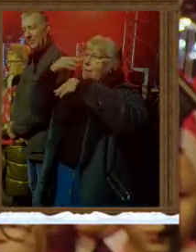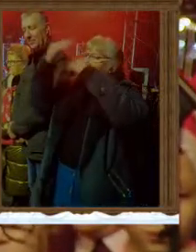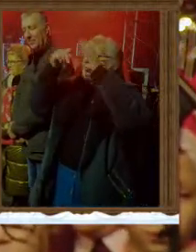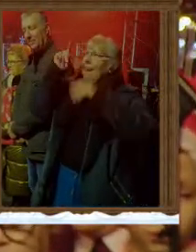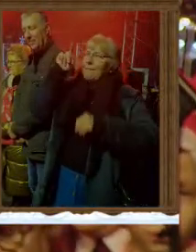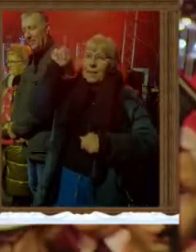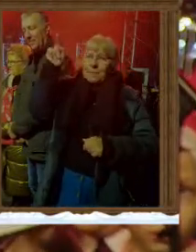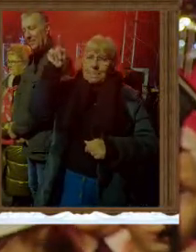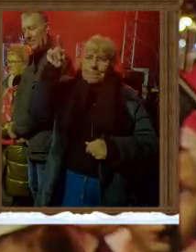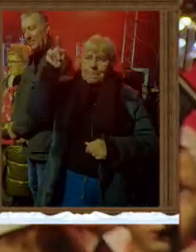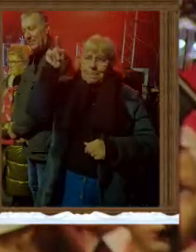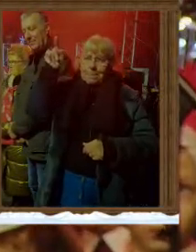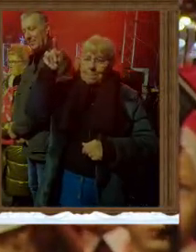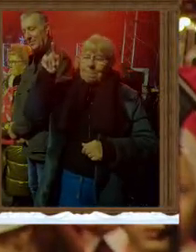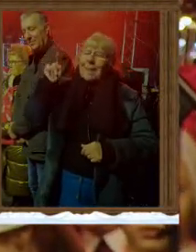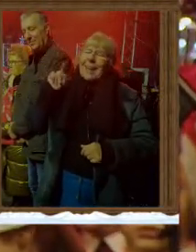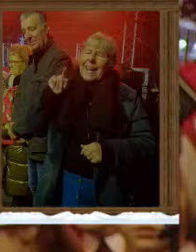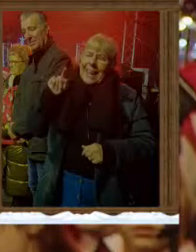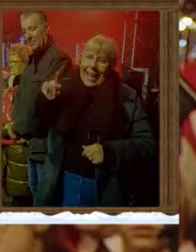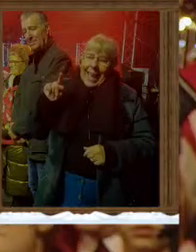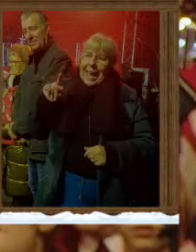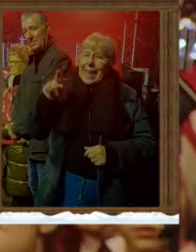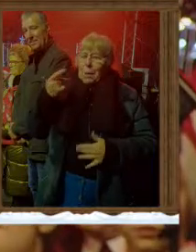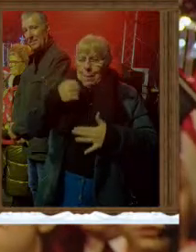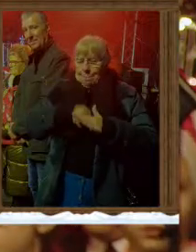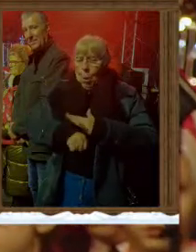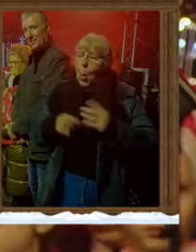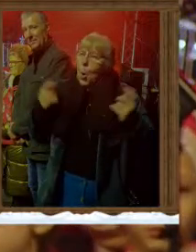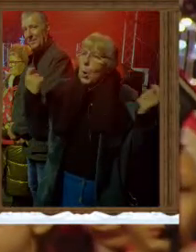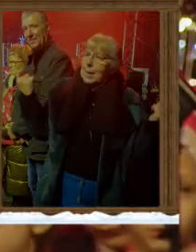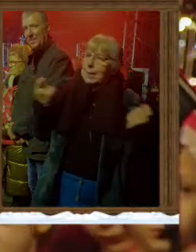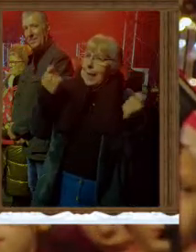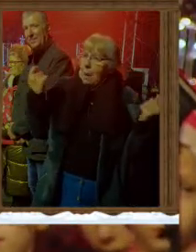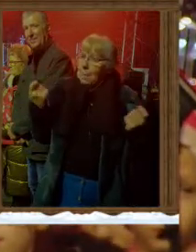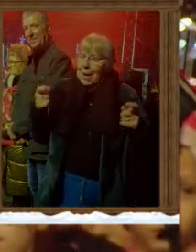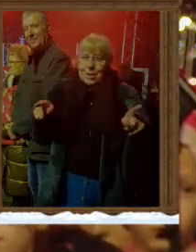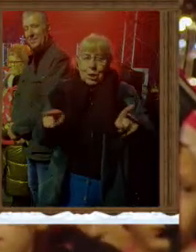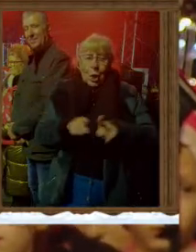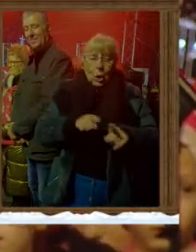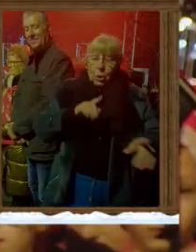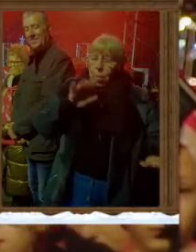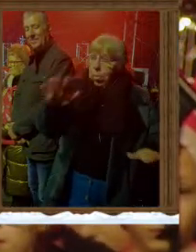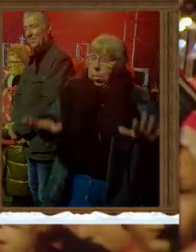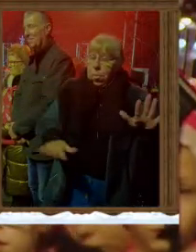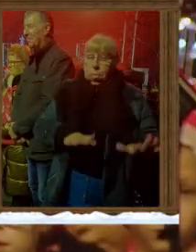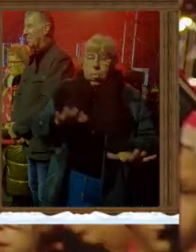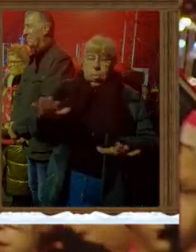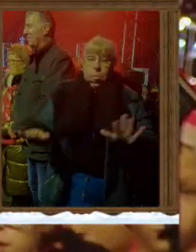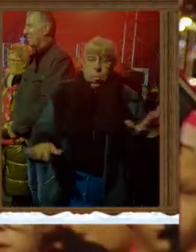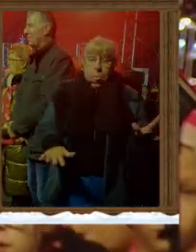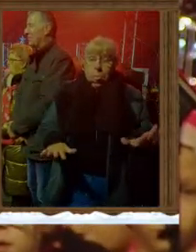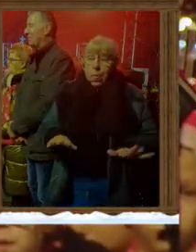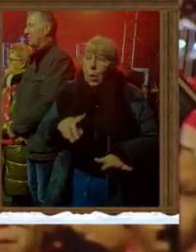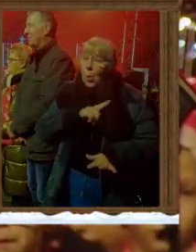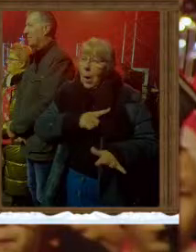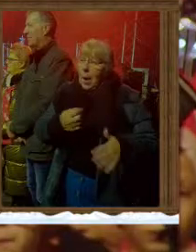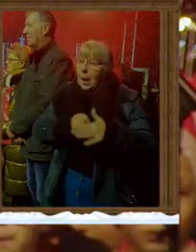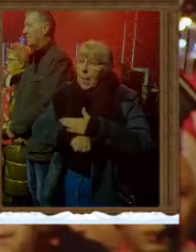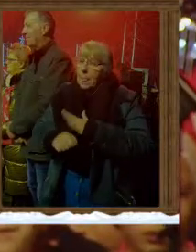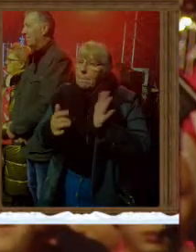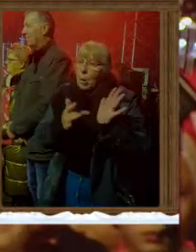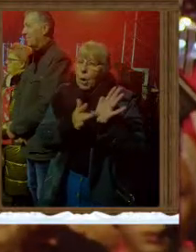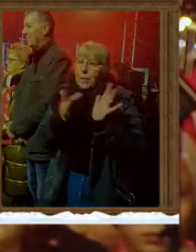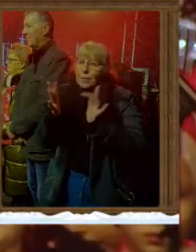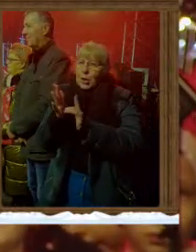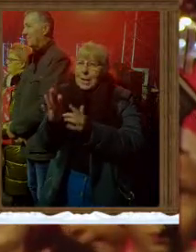And he too caused a celebration and a commotion. See, the birth of Jesus